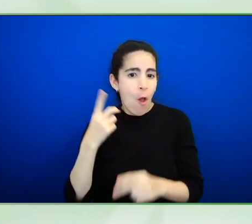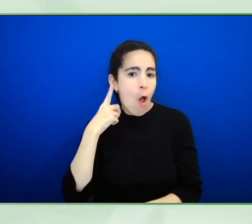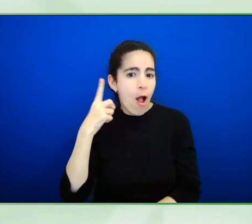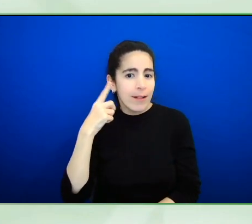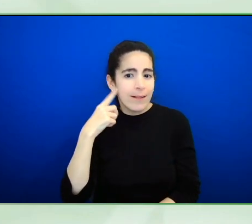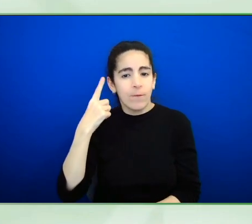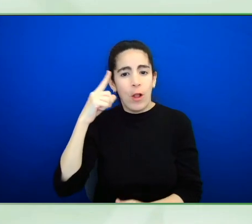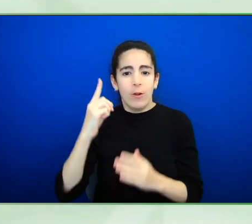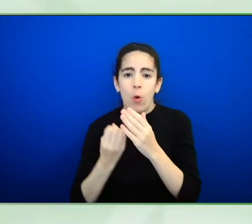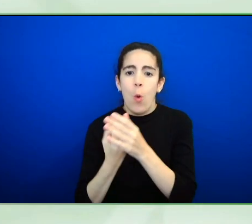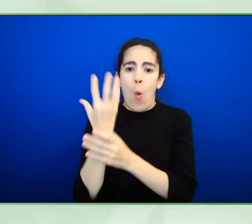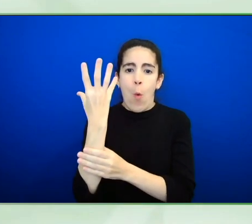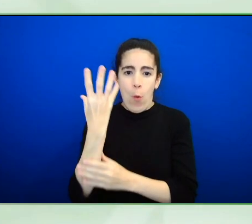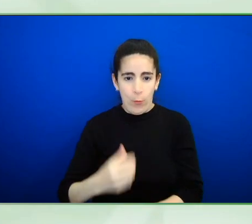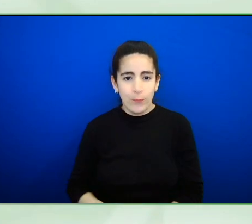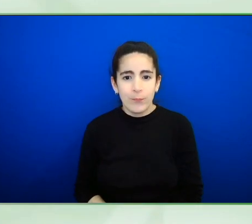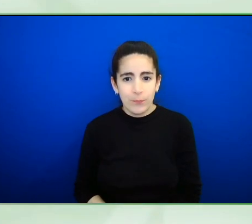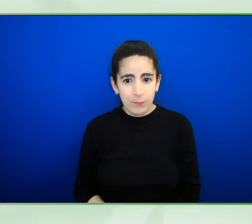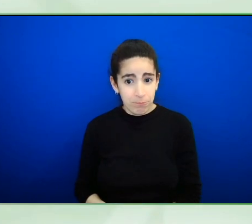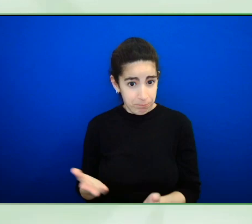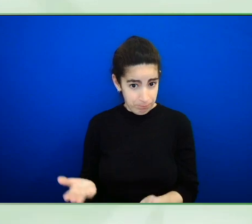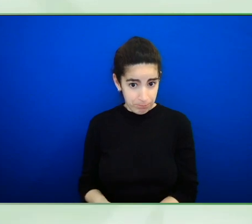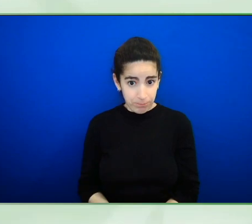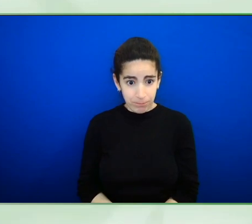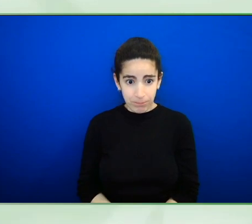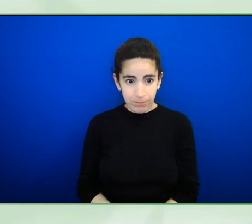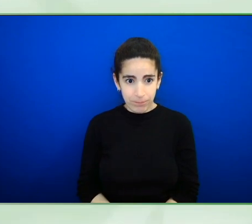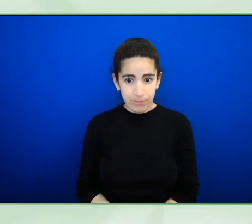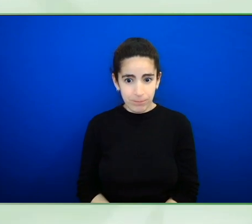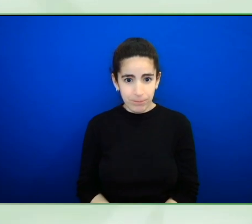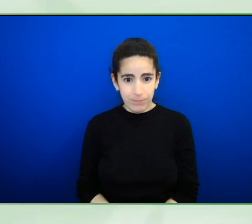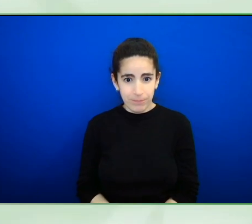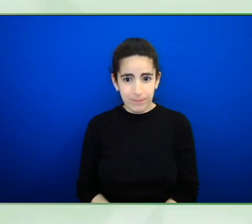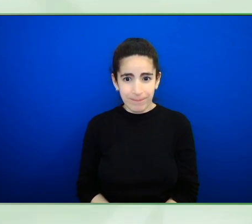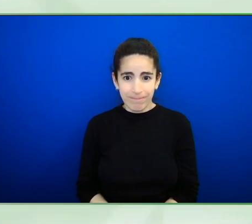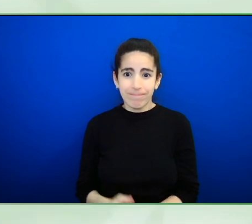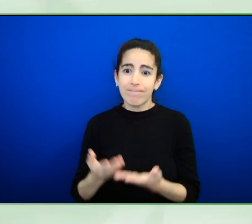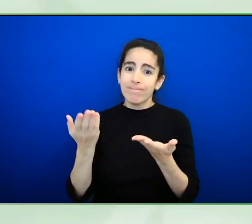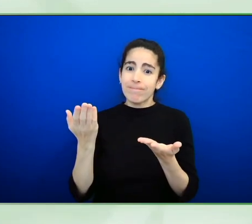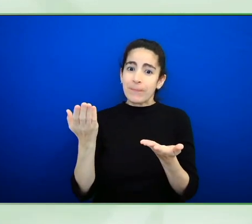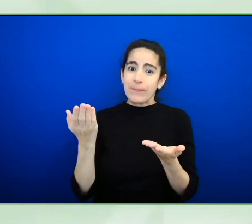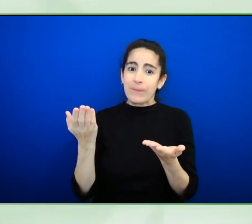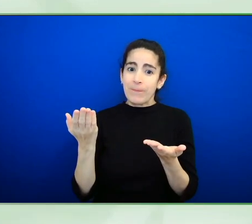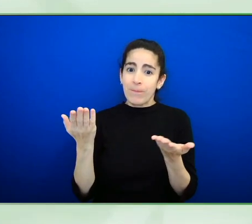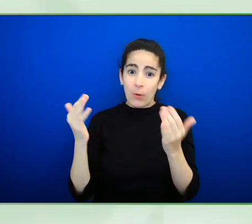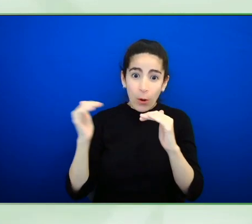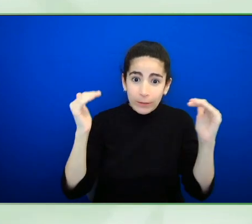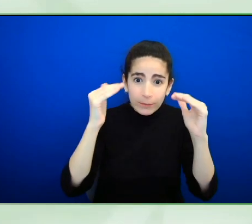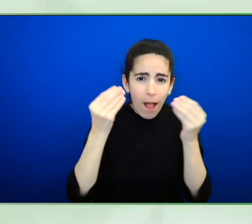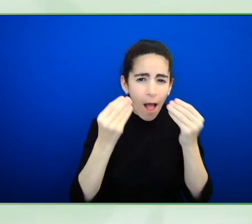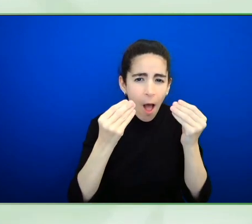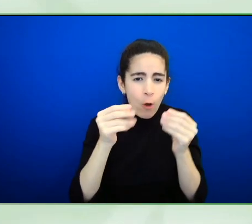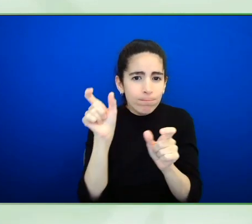huge congratulations on your award this year. Thank you very much. Well, I am Rosario, I am from Peru. As you heard